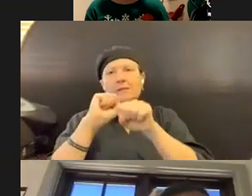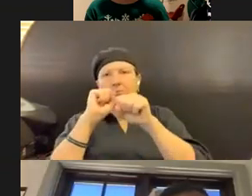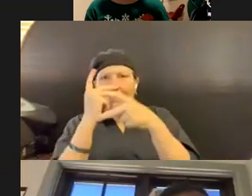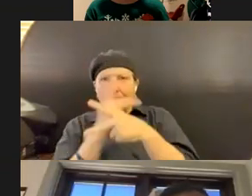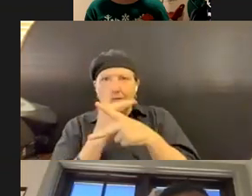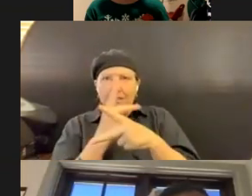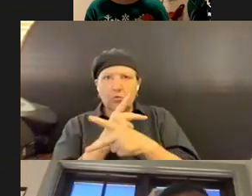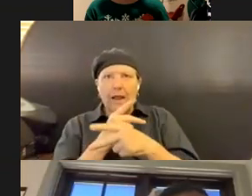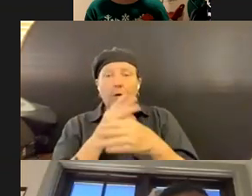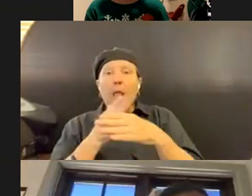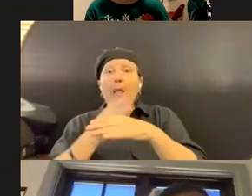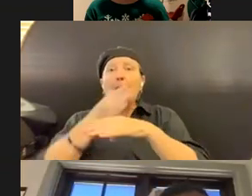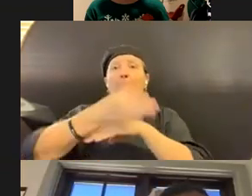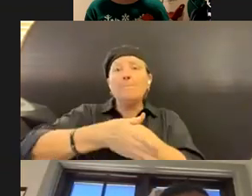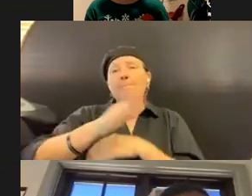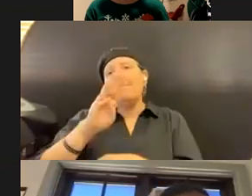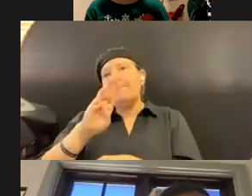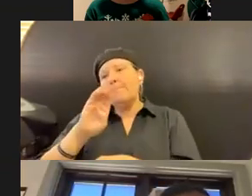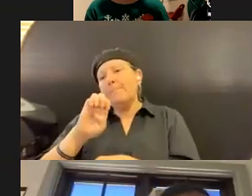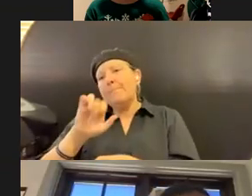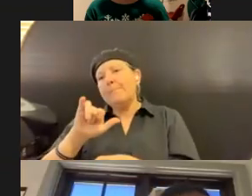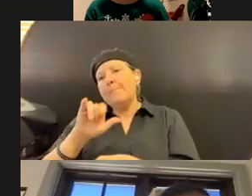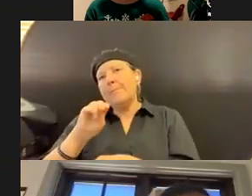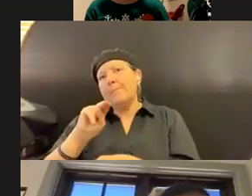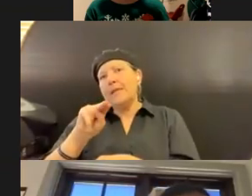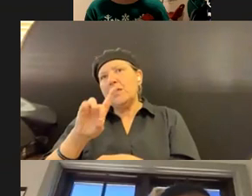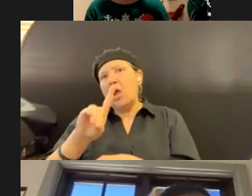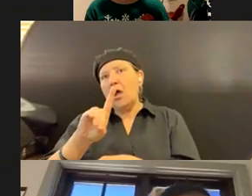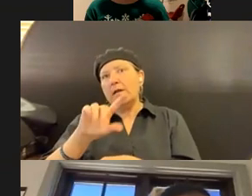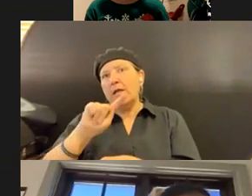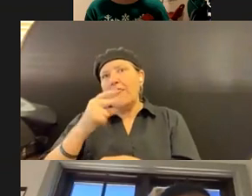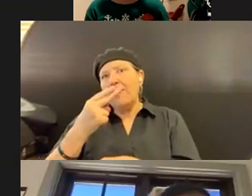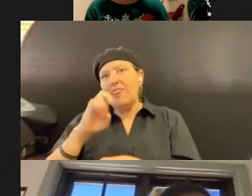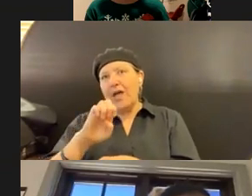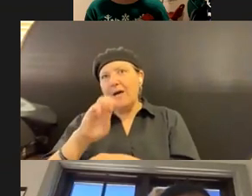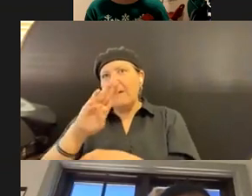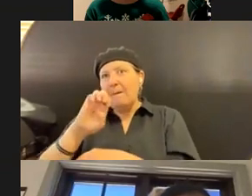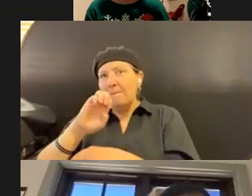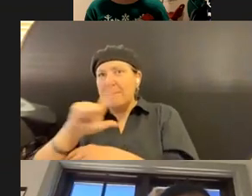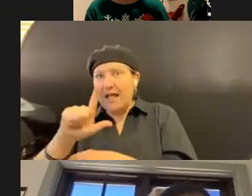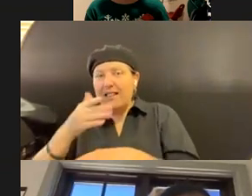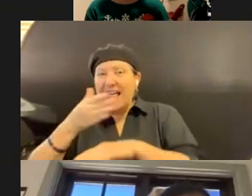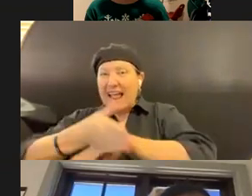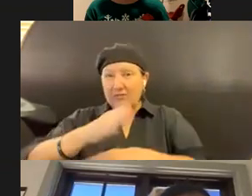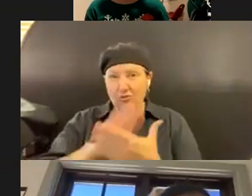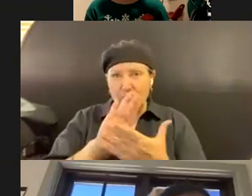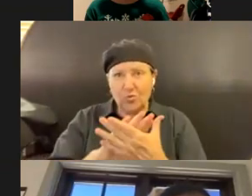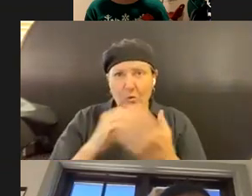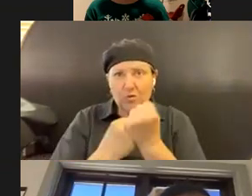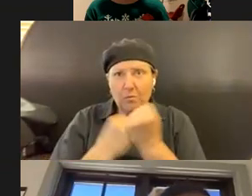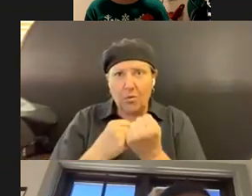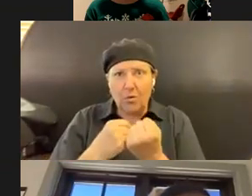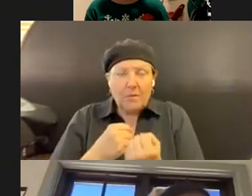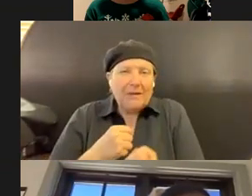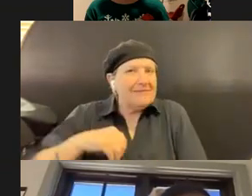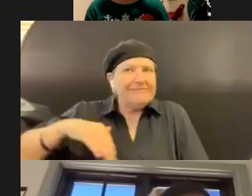Bell program where like they offer at least some childcare for some of our faculty, but I'm not too sure. I haven't read